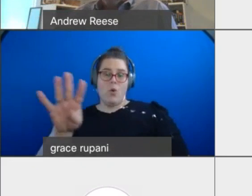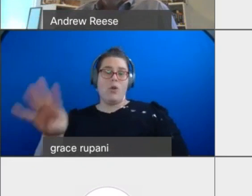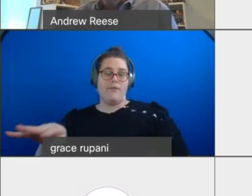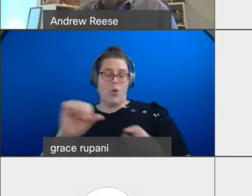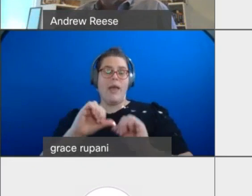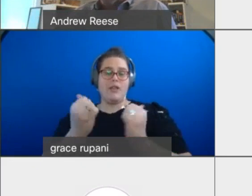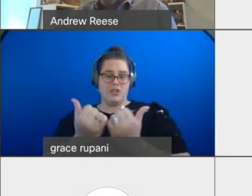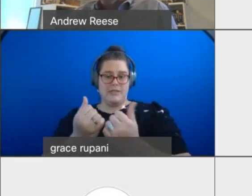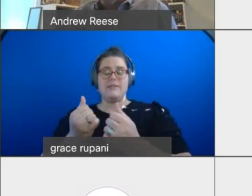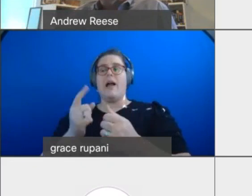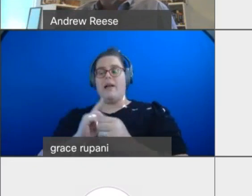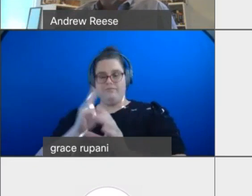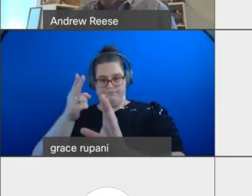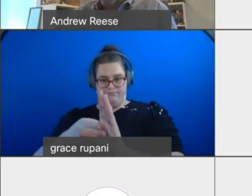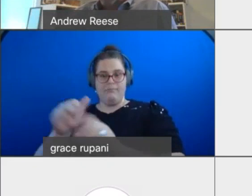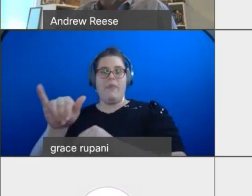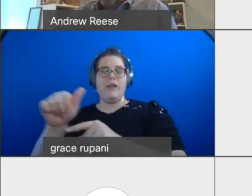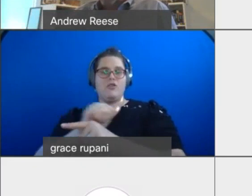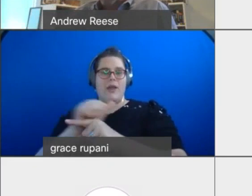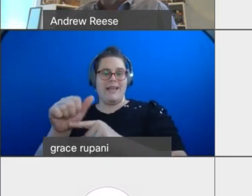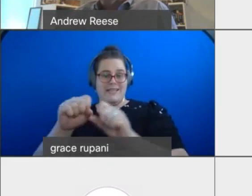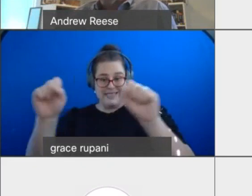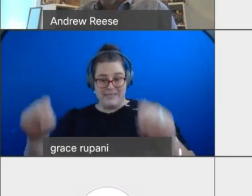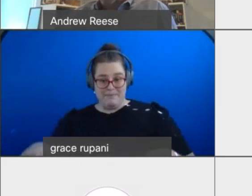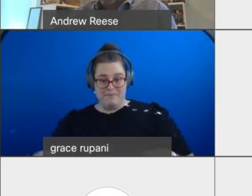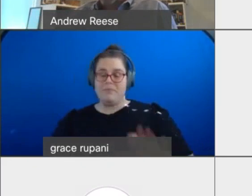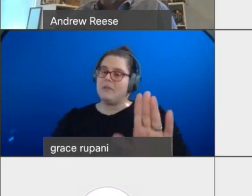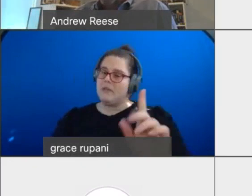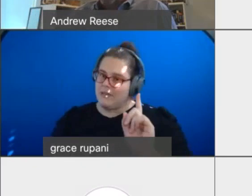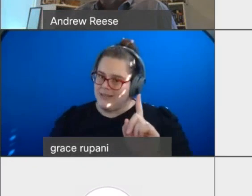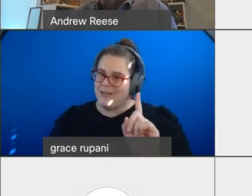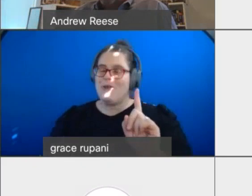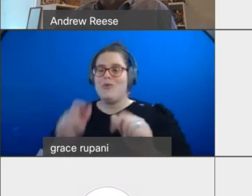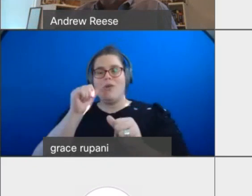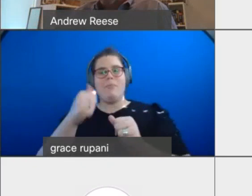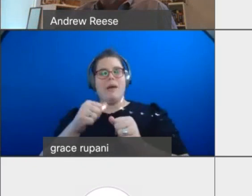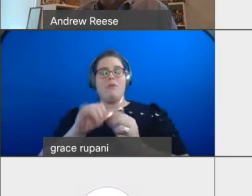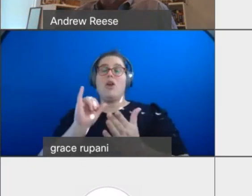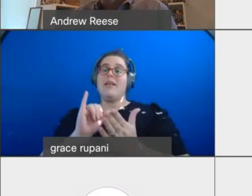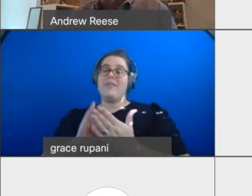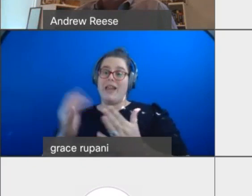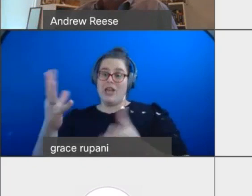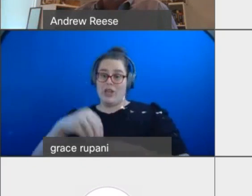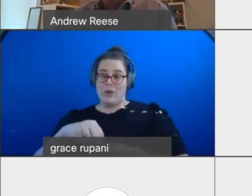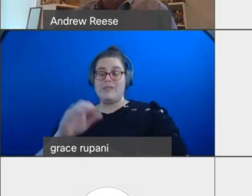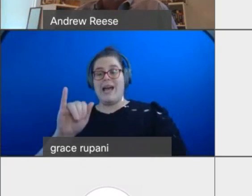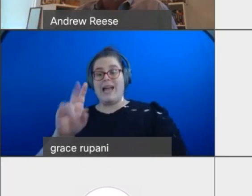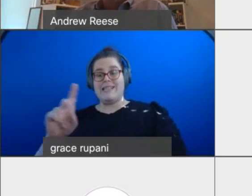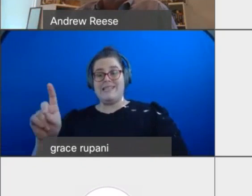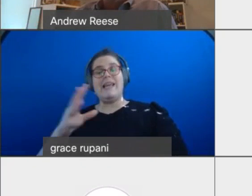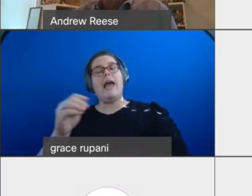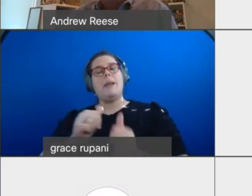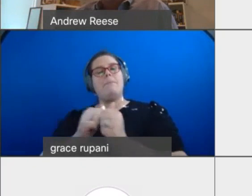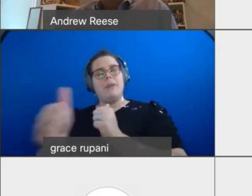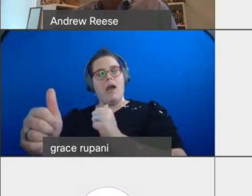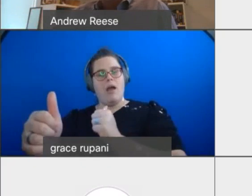that training system. Now, keep in mind that that includes beyond IDD waiver. So that